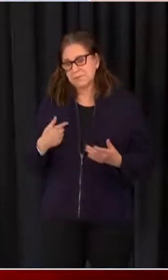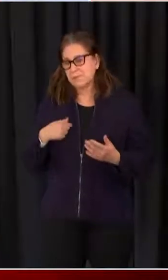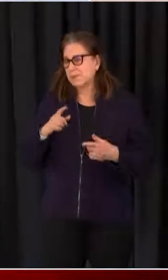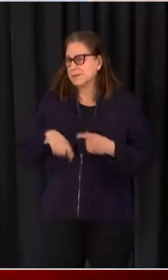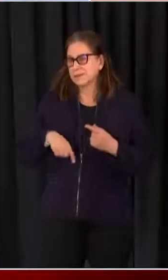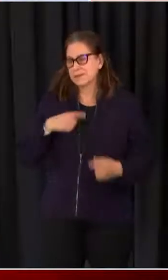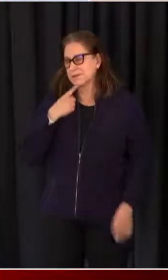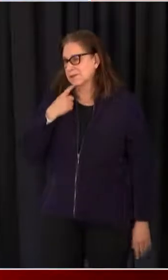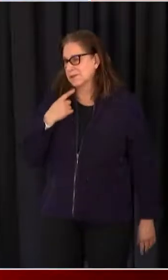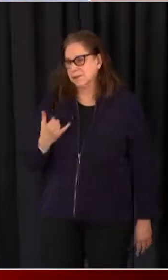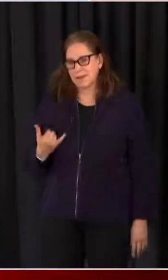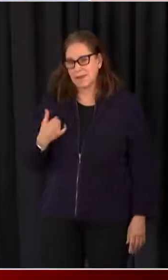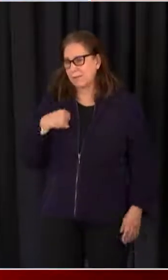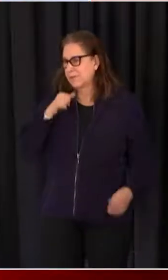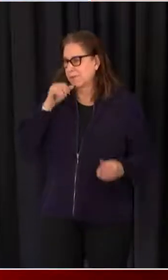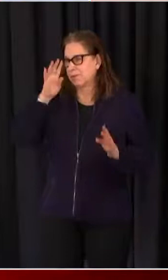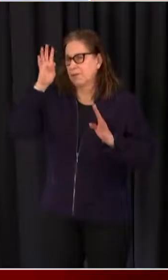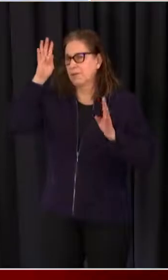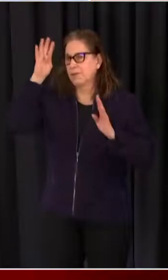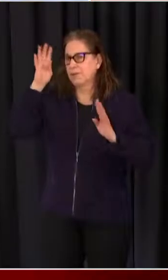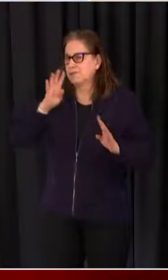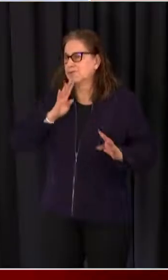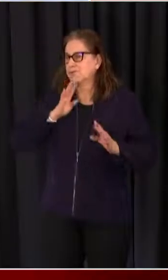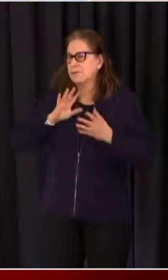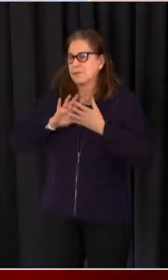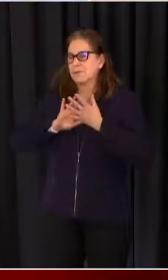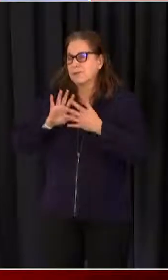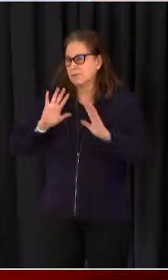don't have anything more to add to it right now.